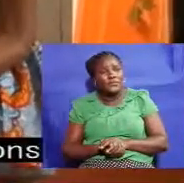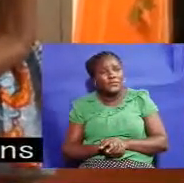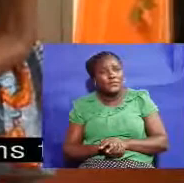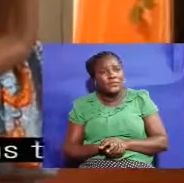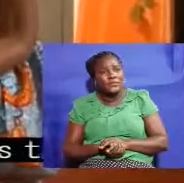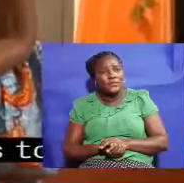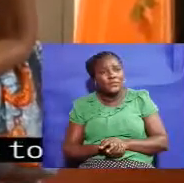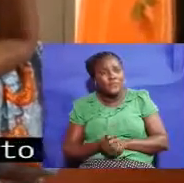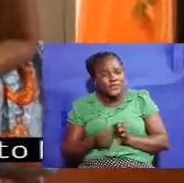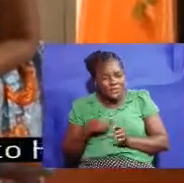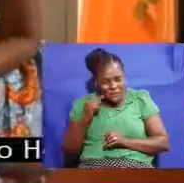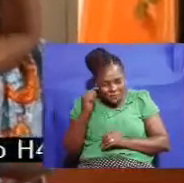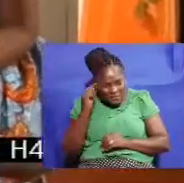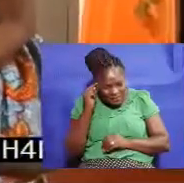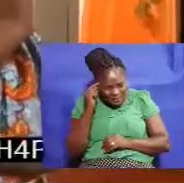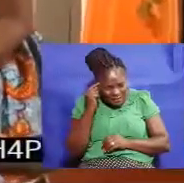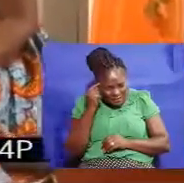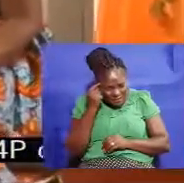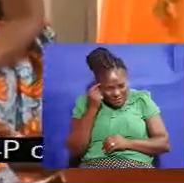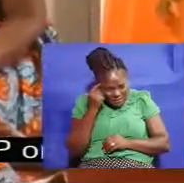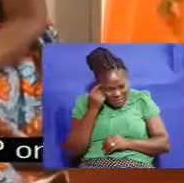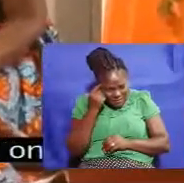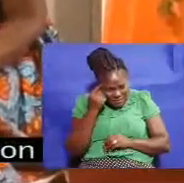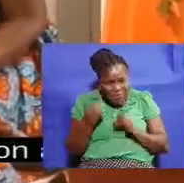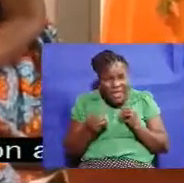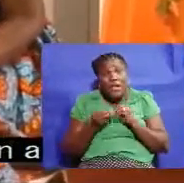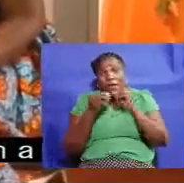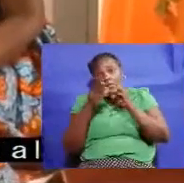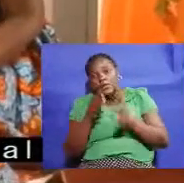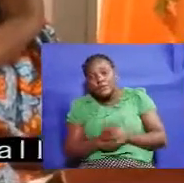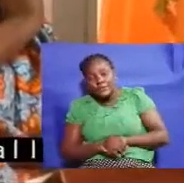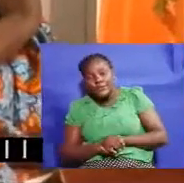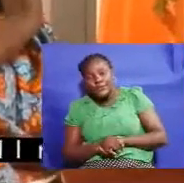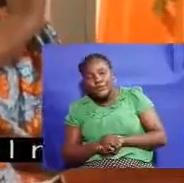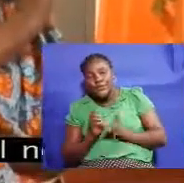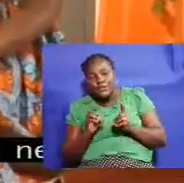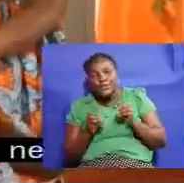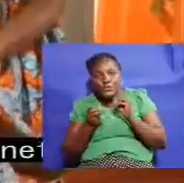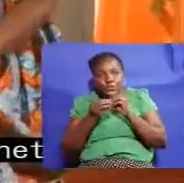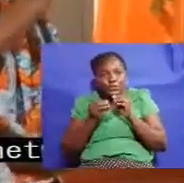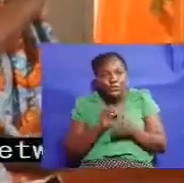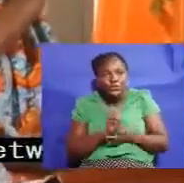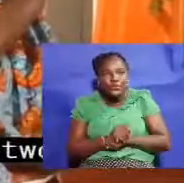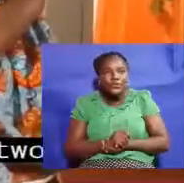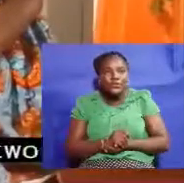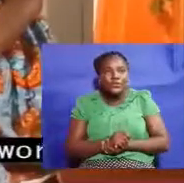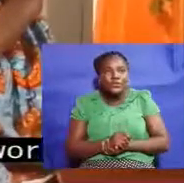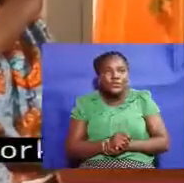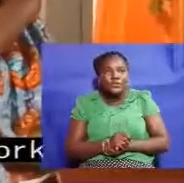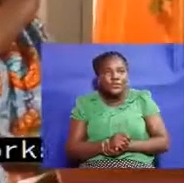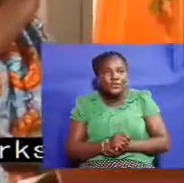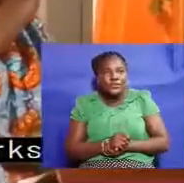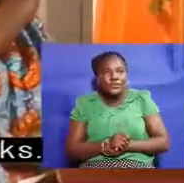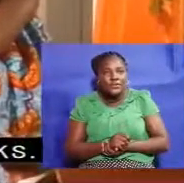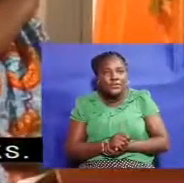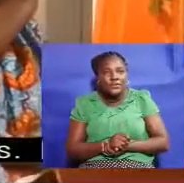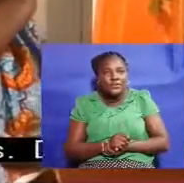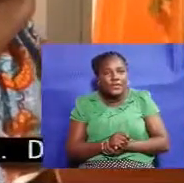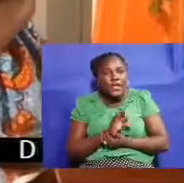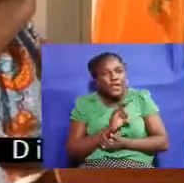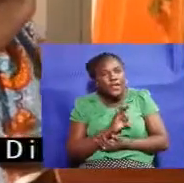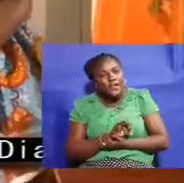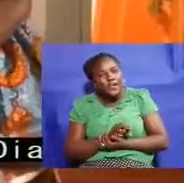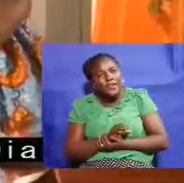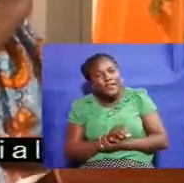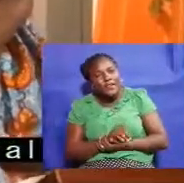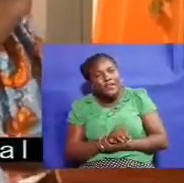Fifi. Fifi, you are getting yourself into trouble. Yo. So what you for? Hey, tell you. What